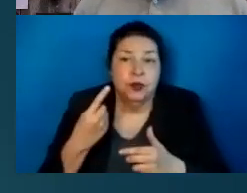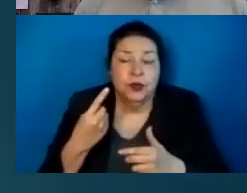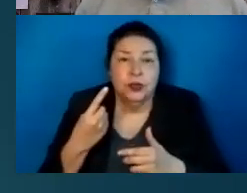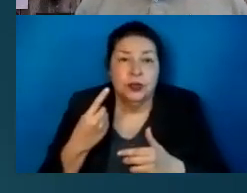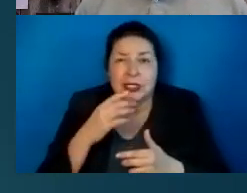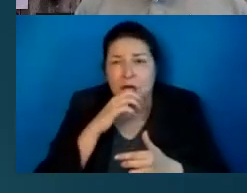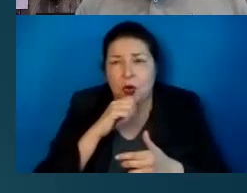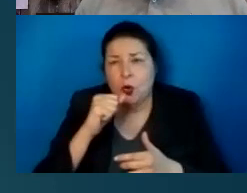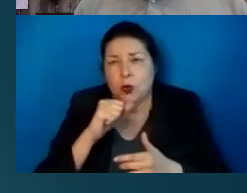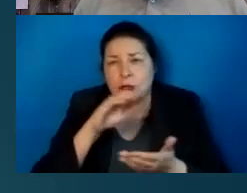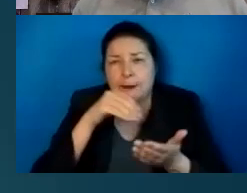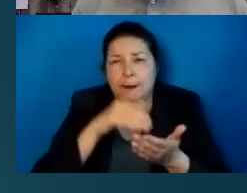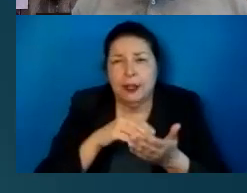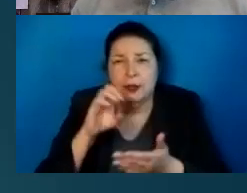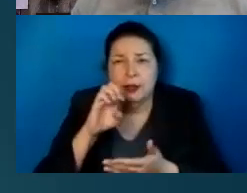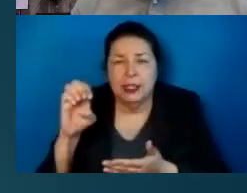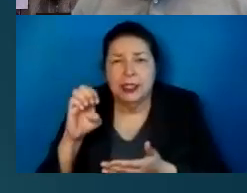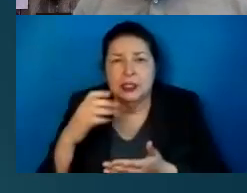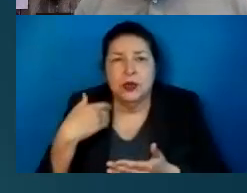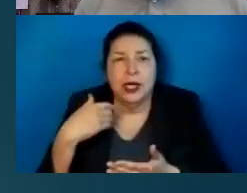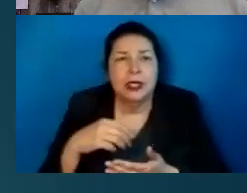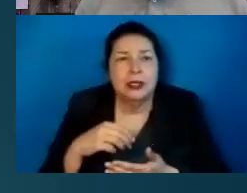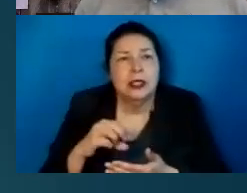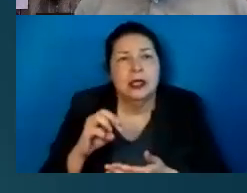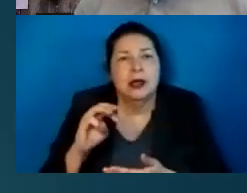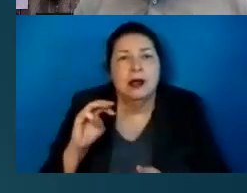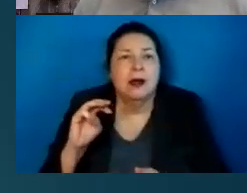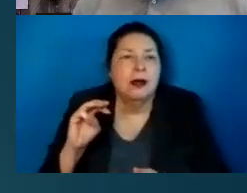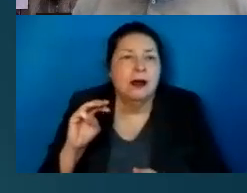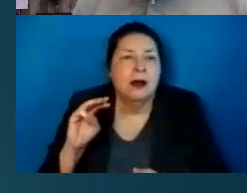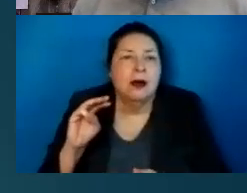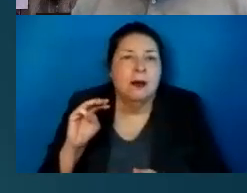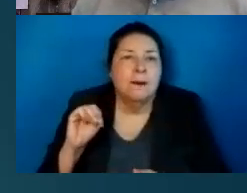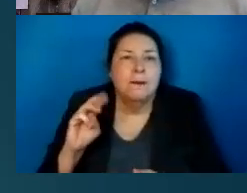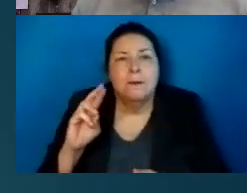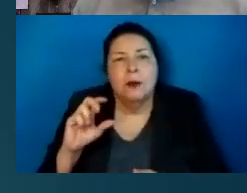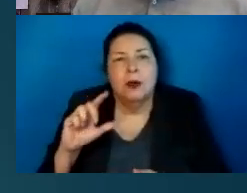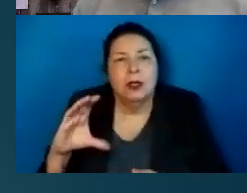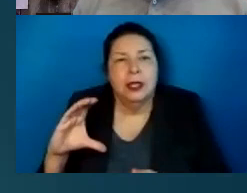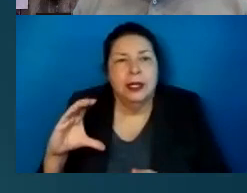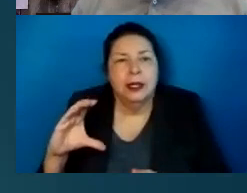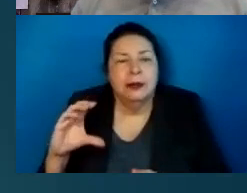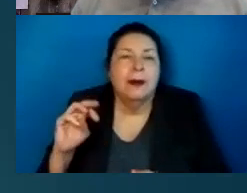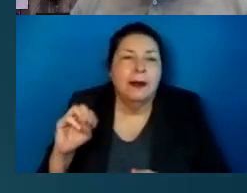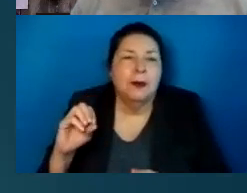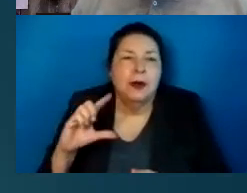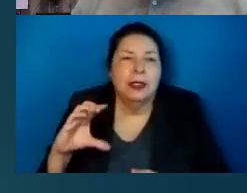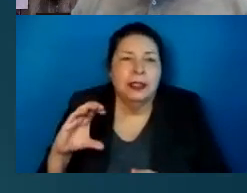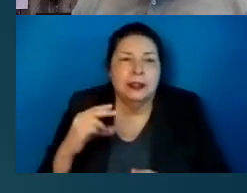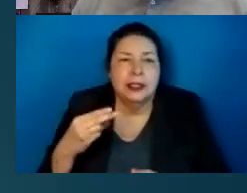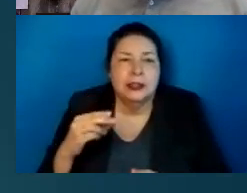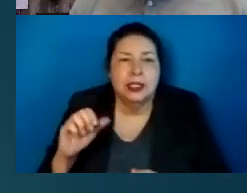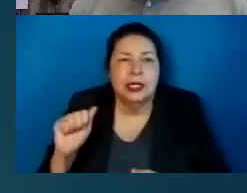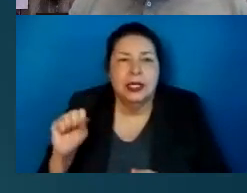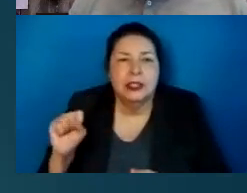have the Moloch and Ashtaroth cult in ancient Israel that did require